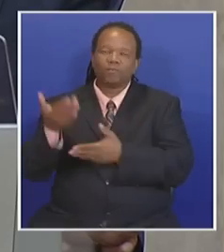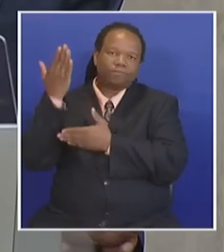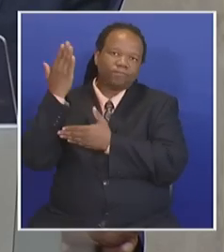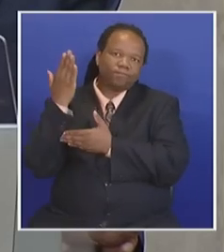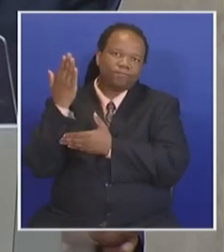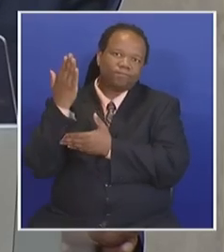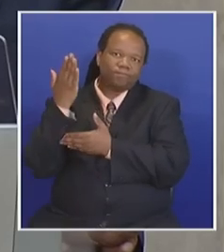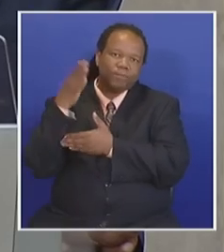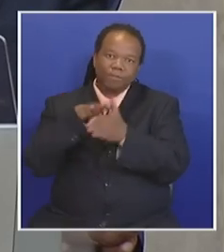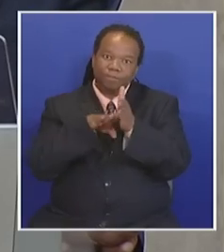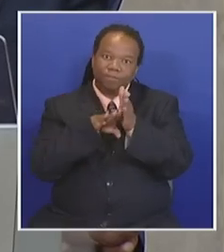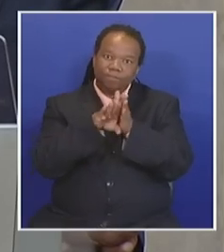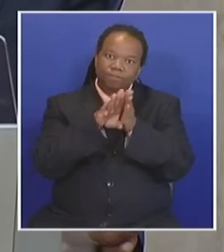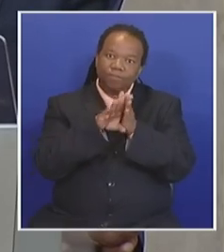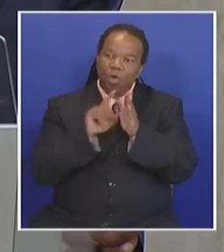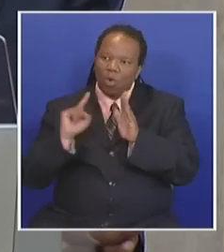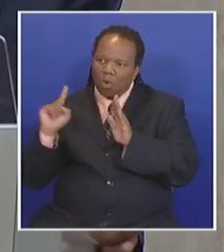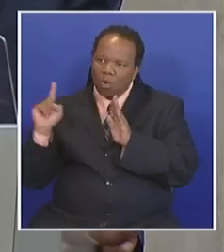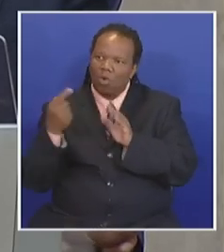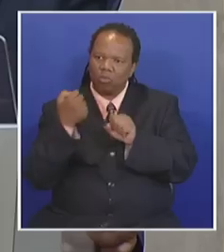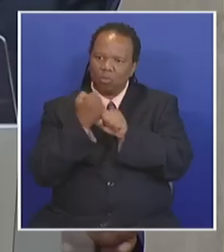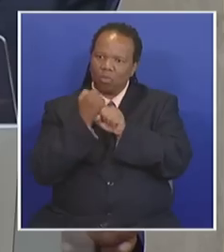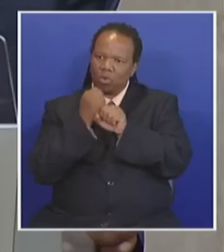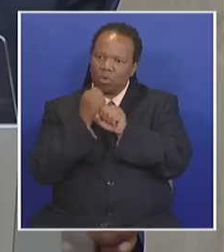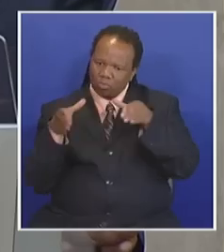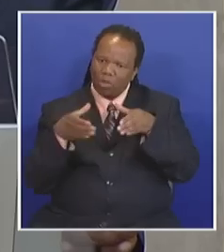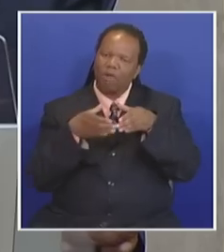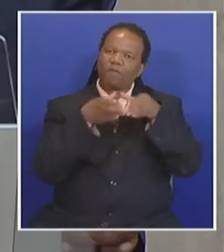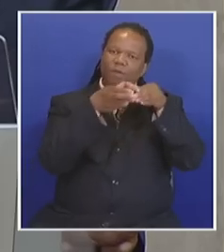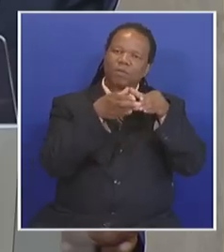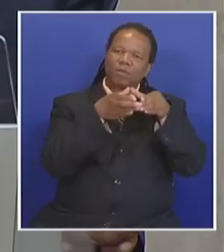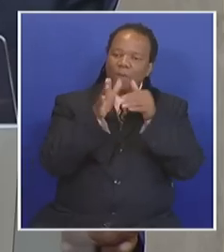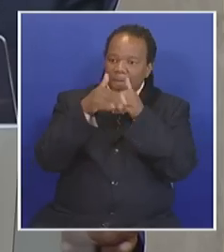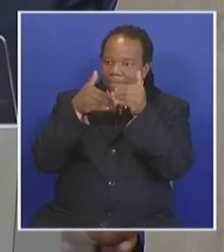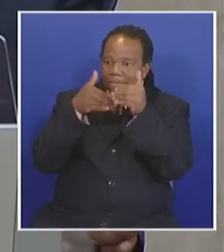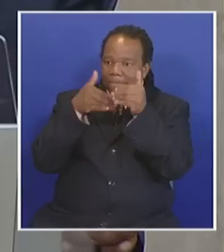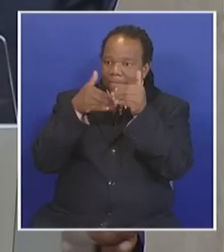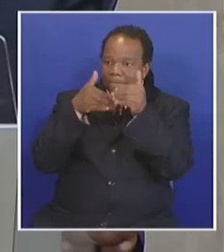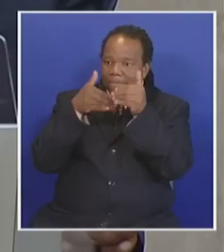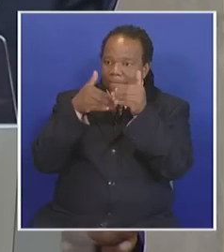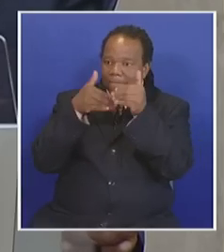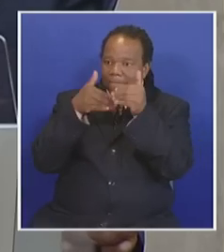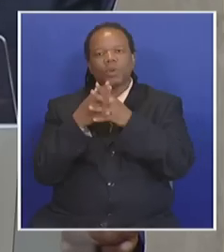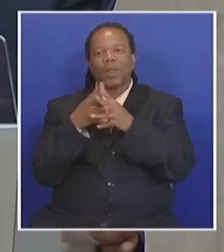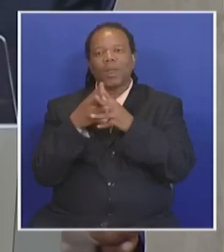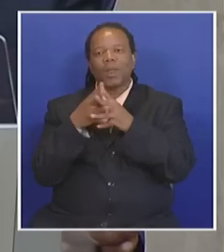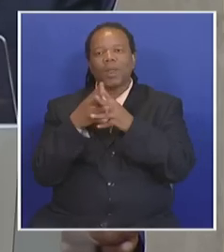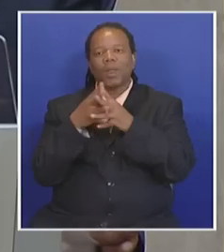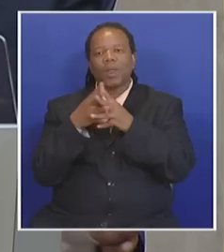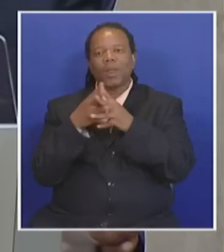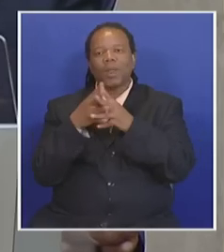advancing our collective efforts to building a united, a non-racial,